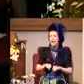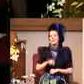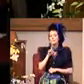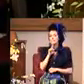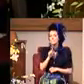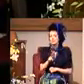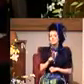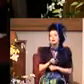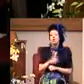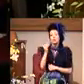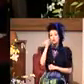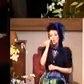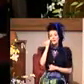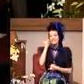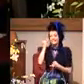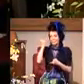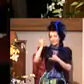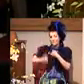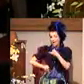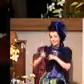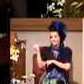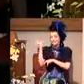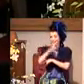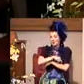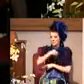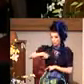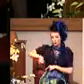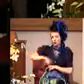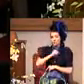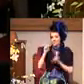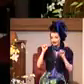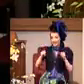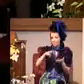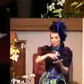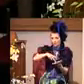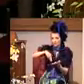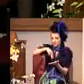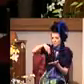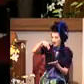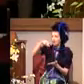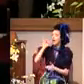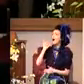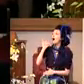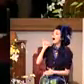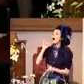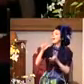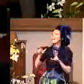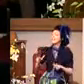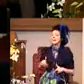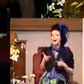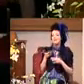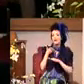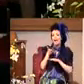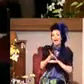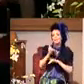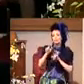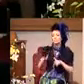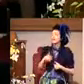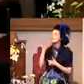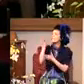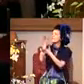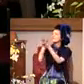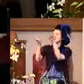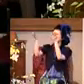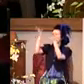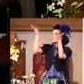those final days when we too will ascend to be with you, there is a life after life. So bless us this